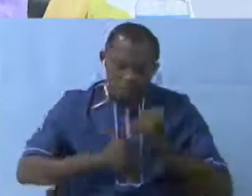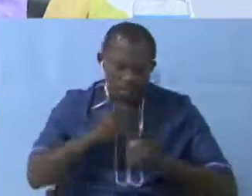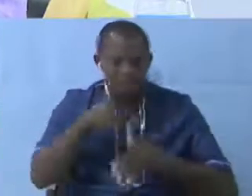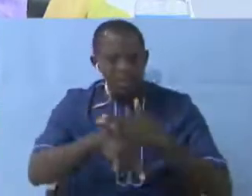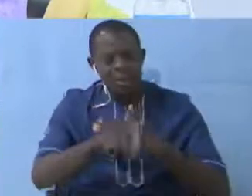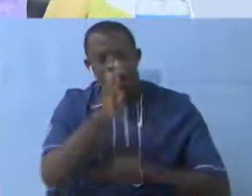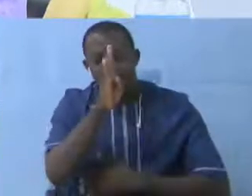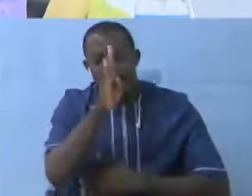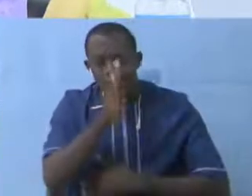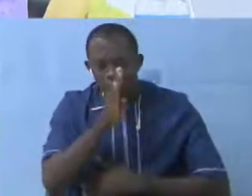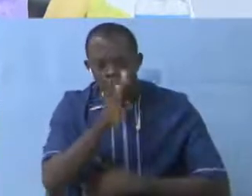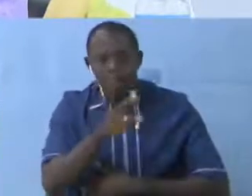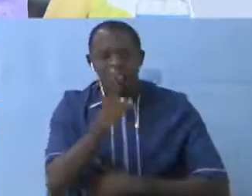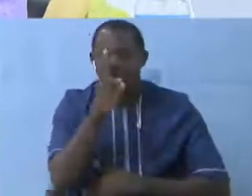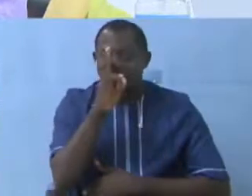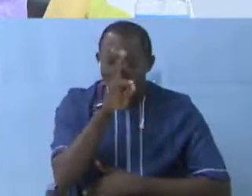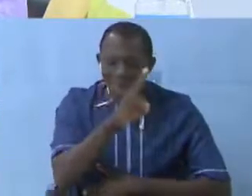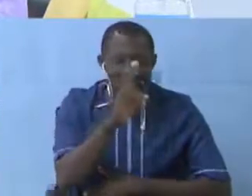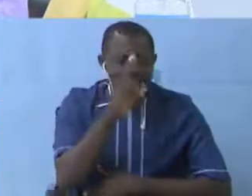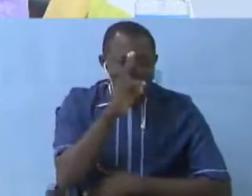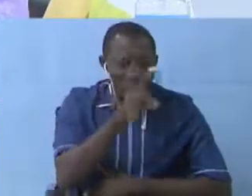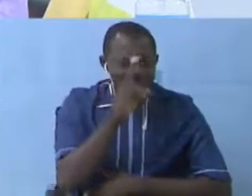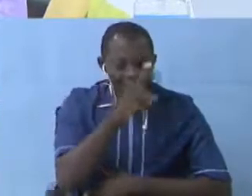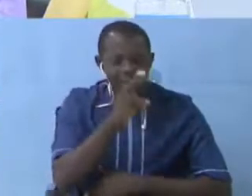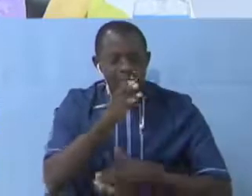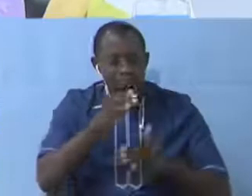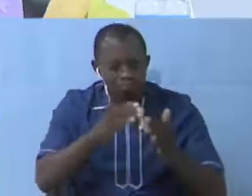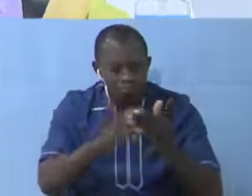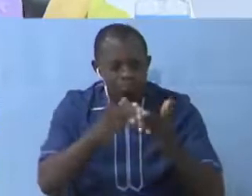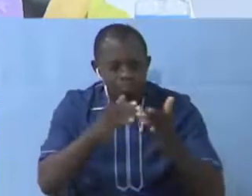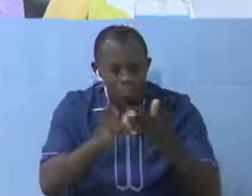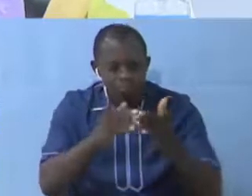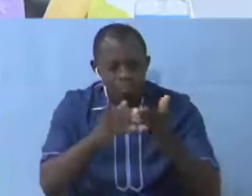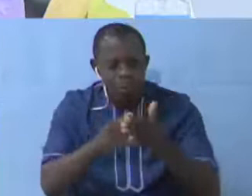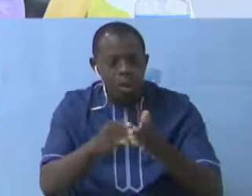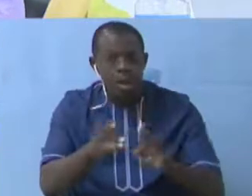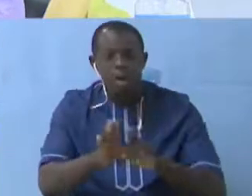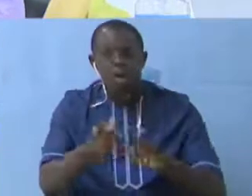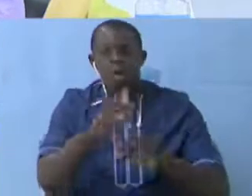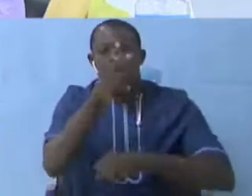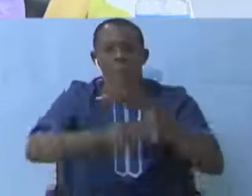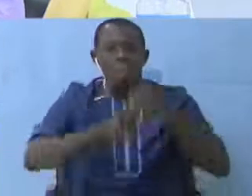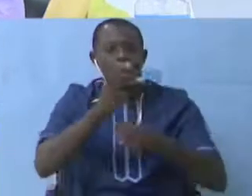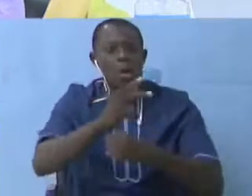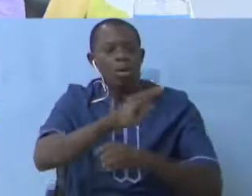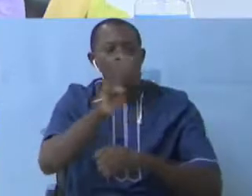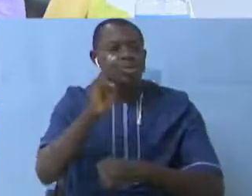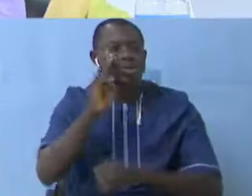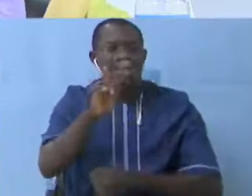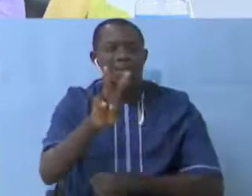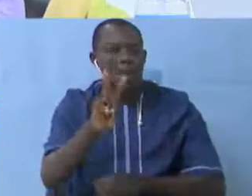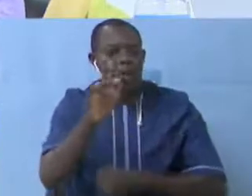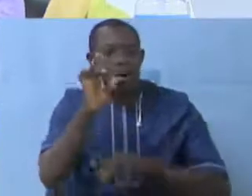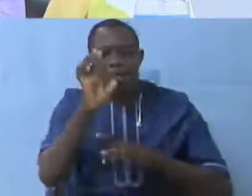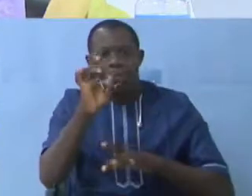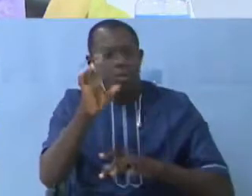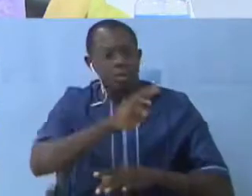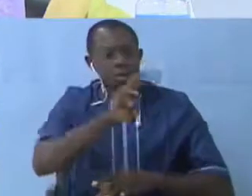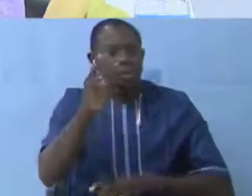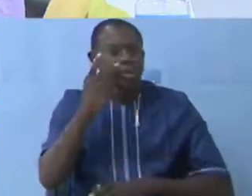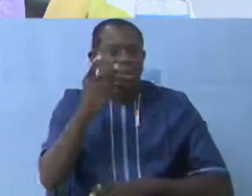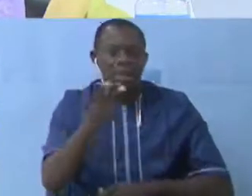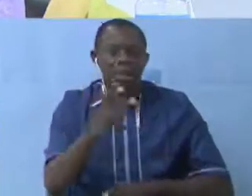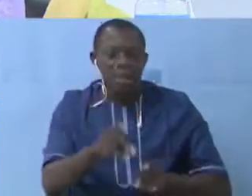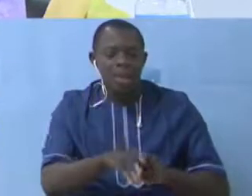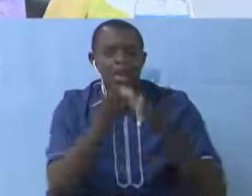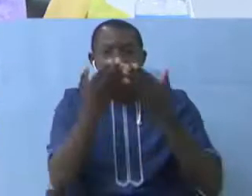They've managed to push slowly. The whole world didn't see our pain in most cases.